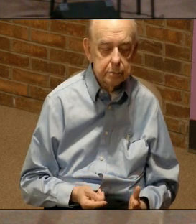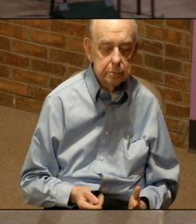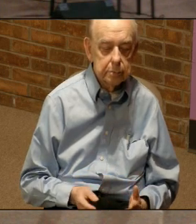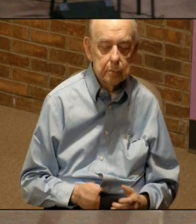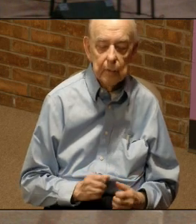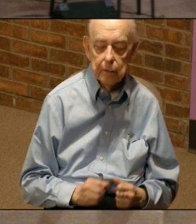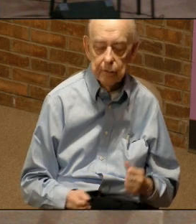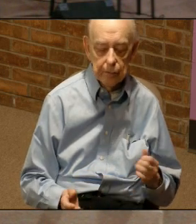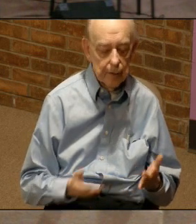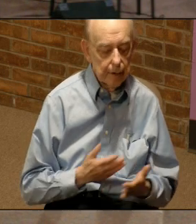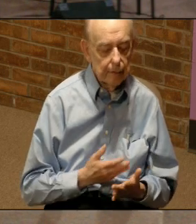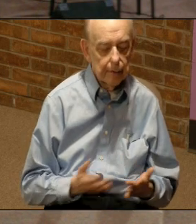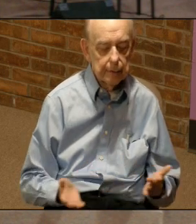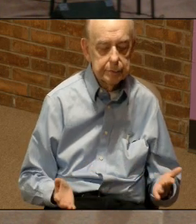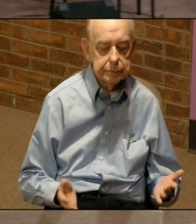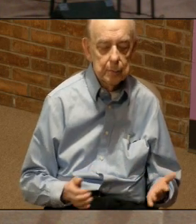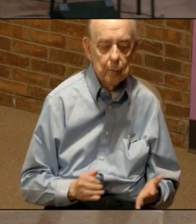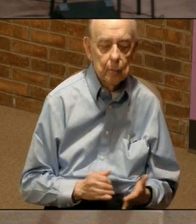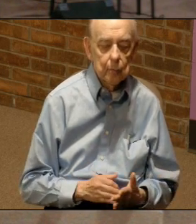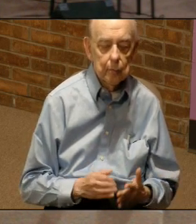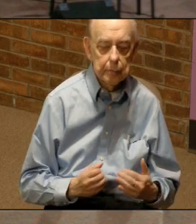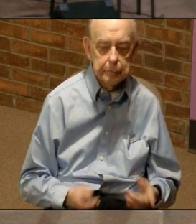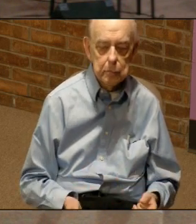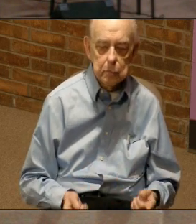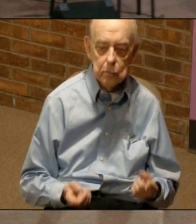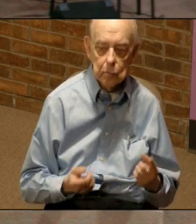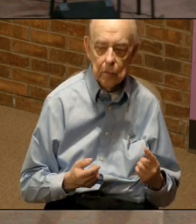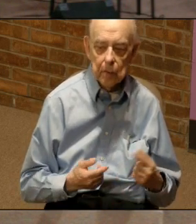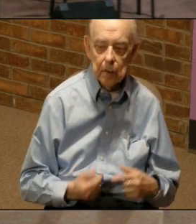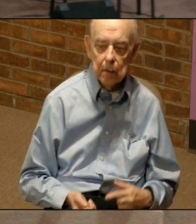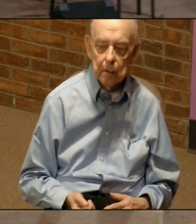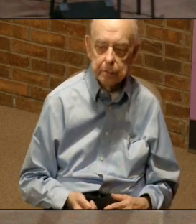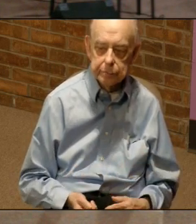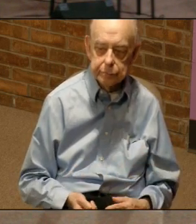destroyed everything. So now we go from the